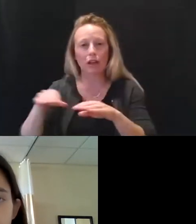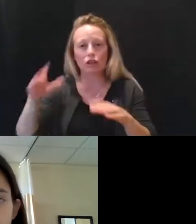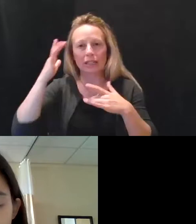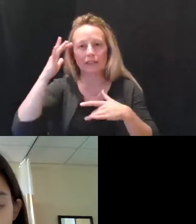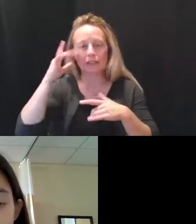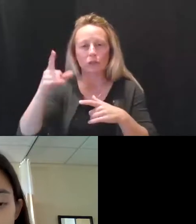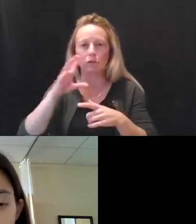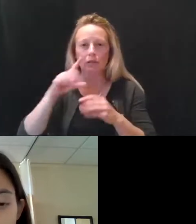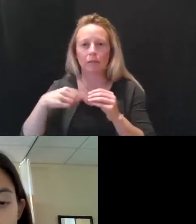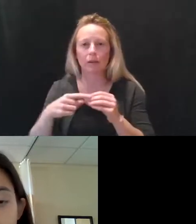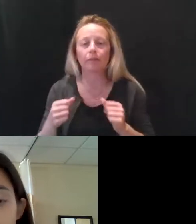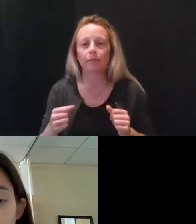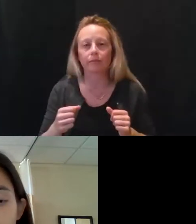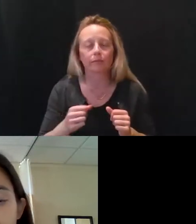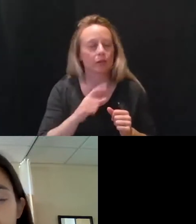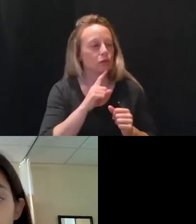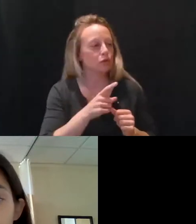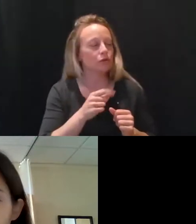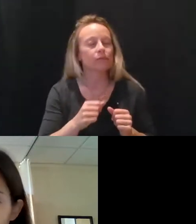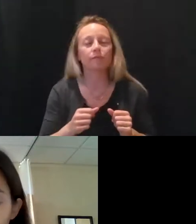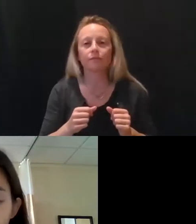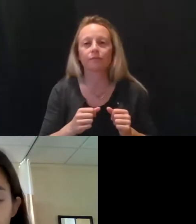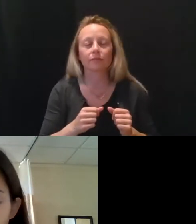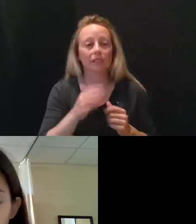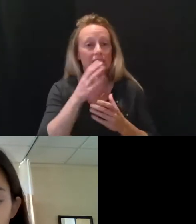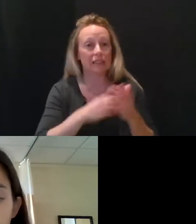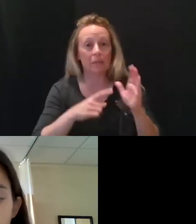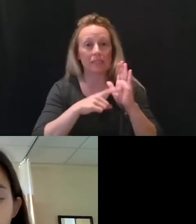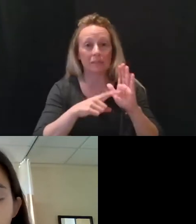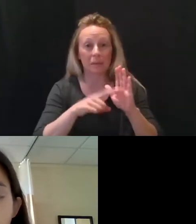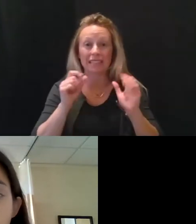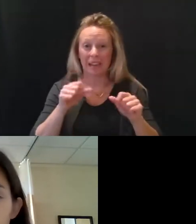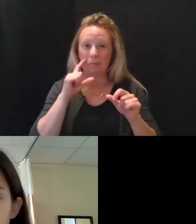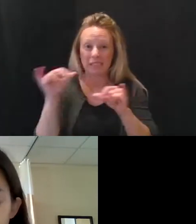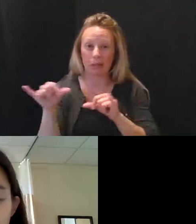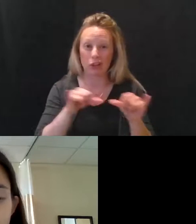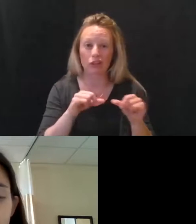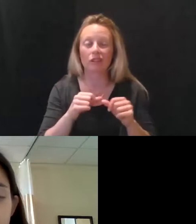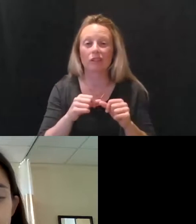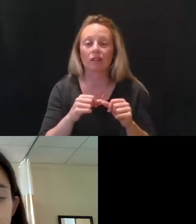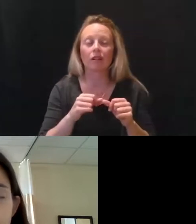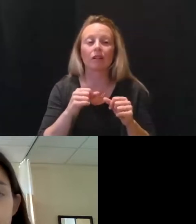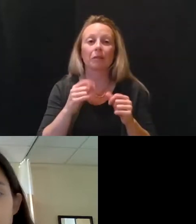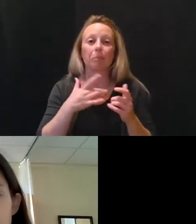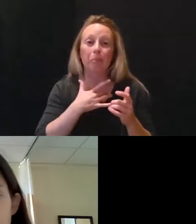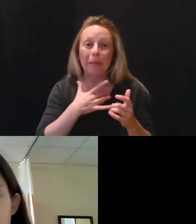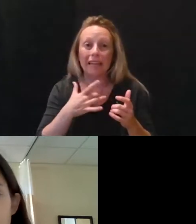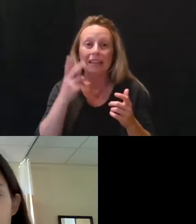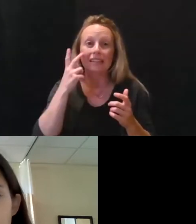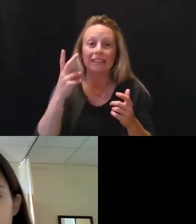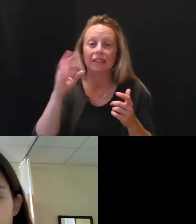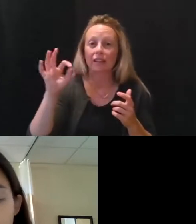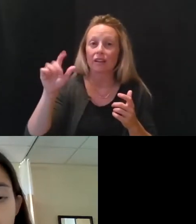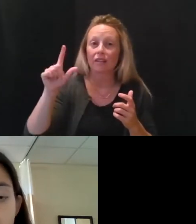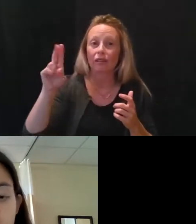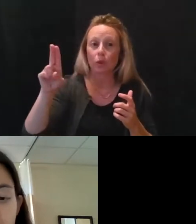to? Sure. So some of them can be quite similar. What we see in general is that flu symptoms do